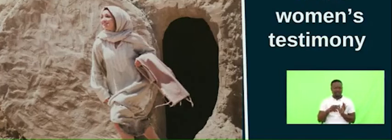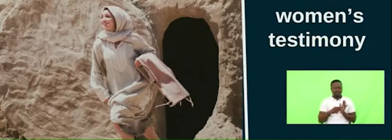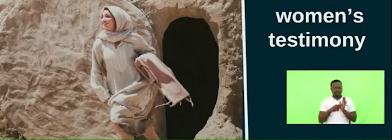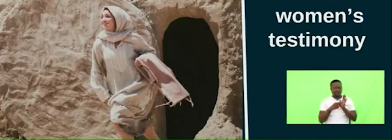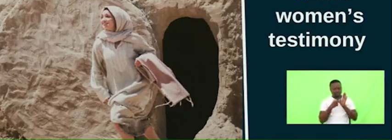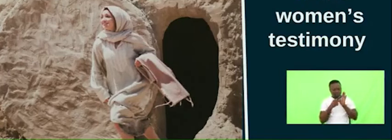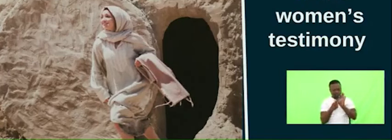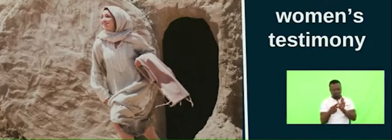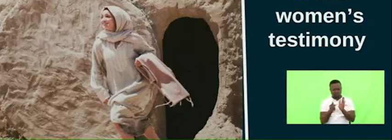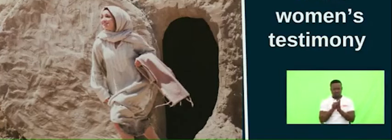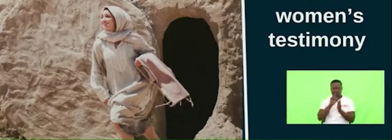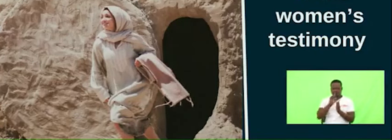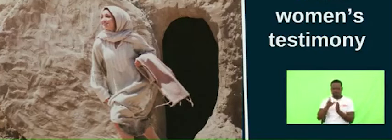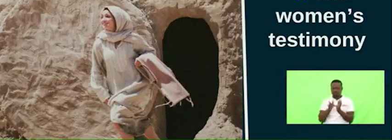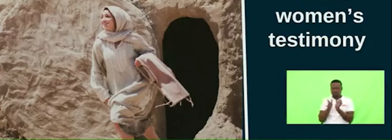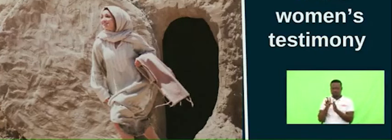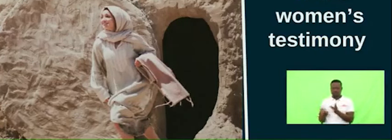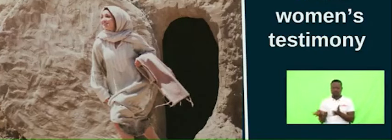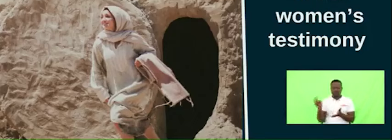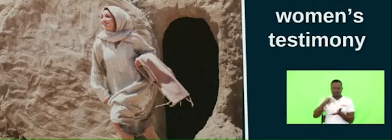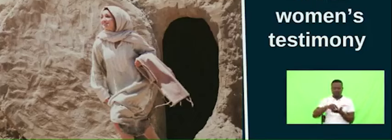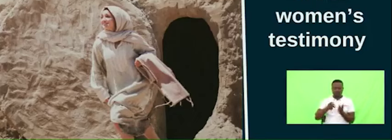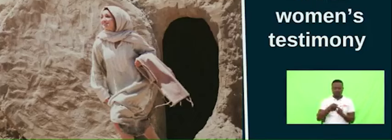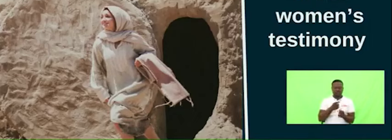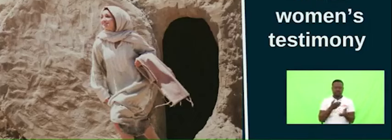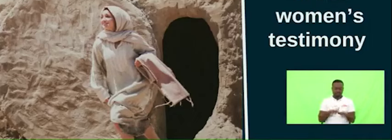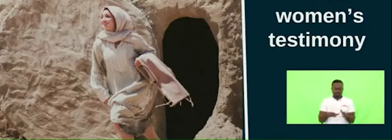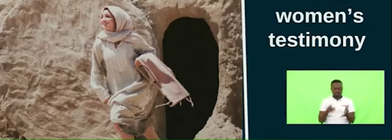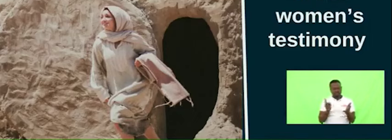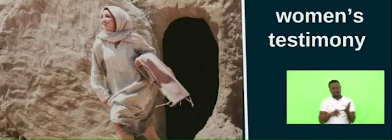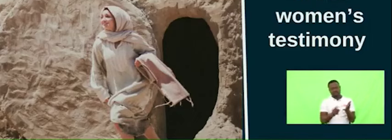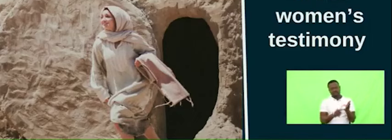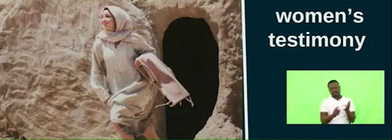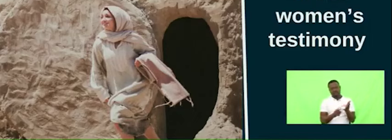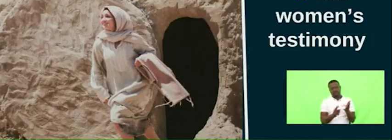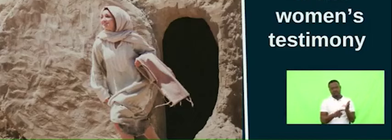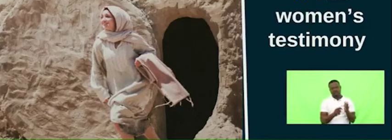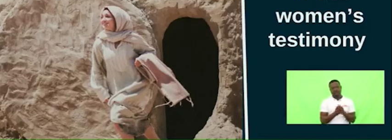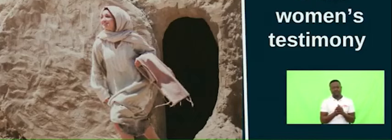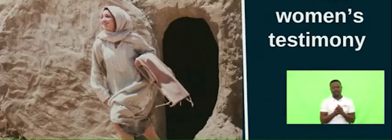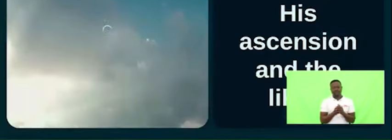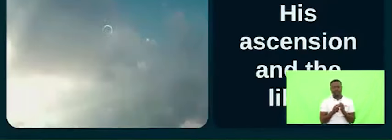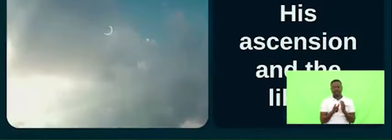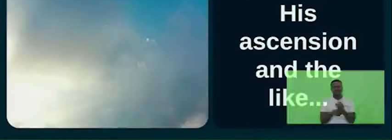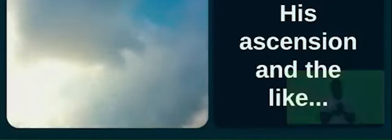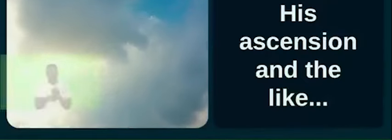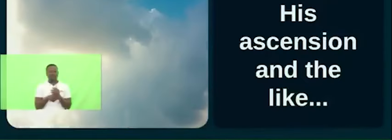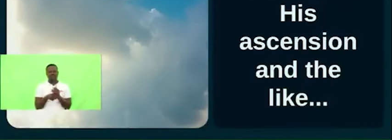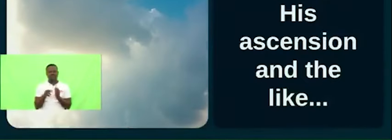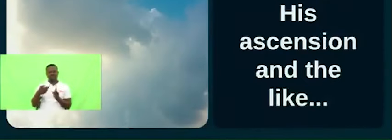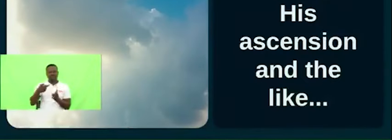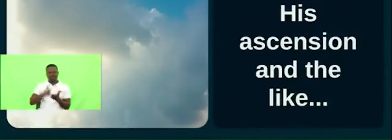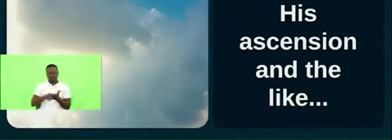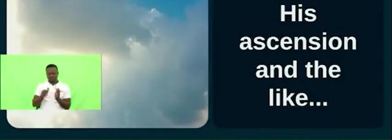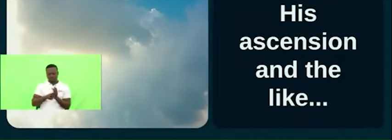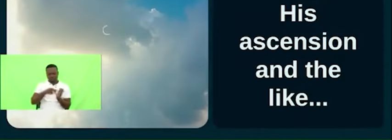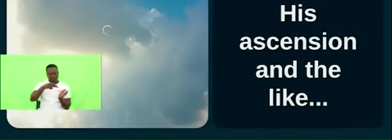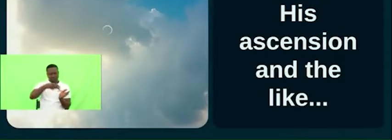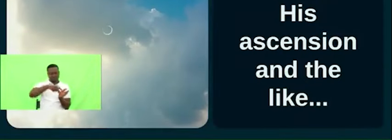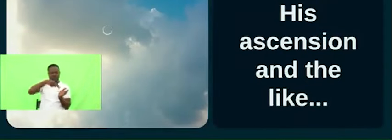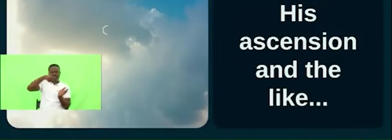that Christ has risen from the dead. Number five, the records of his ascension to